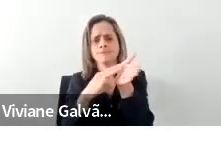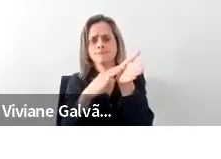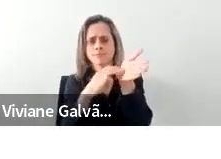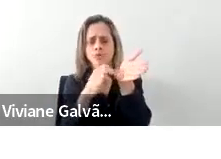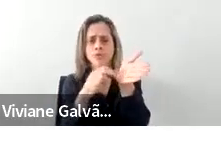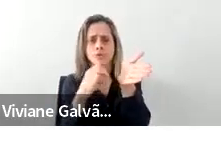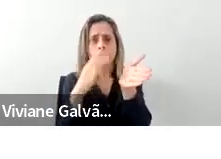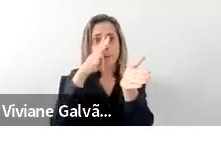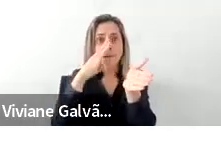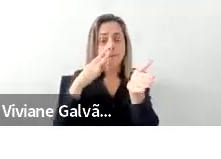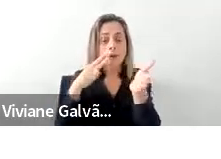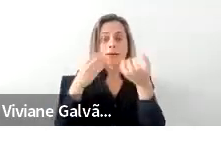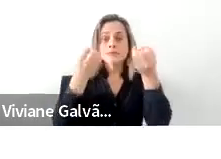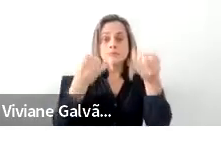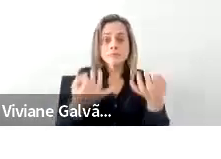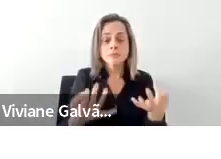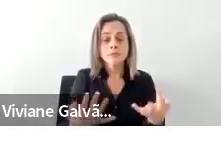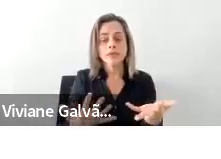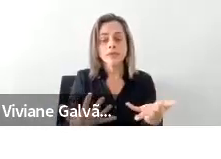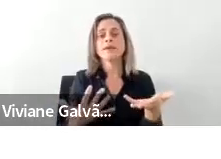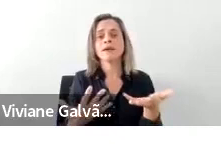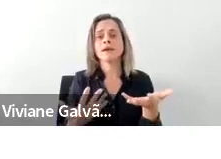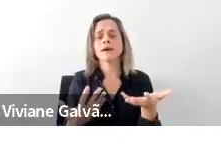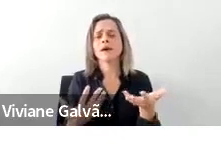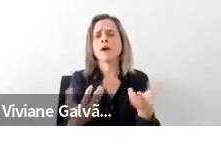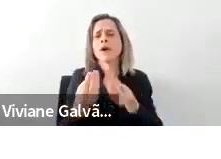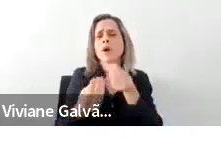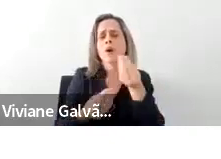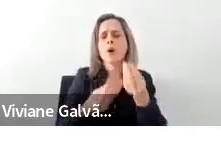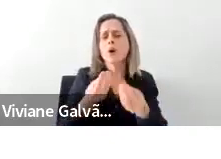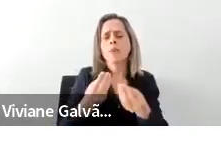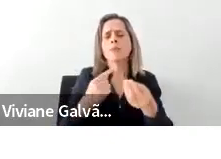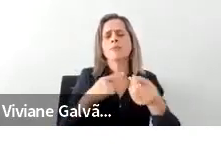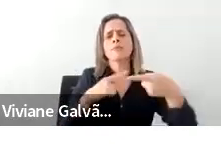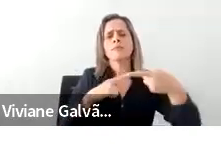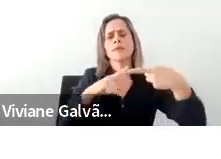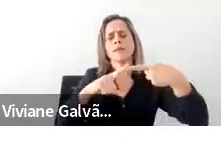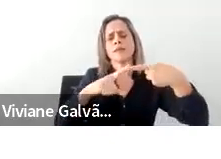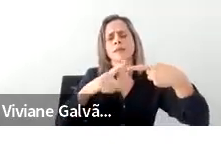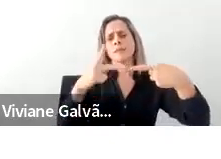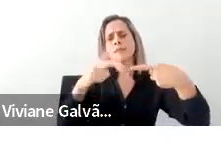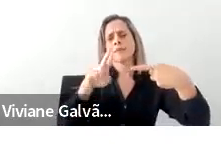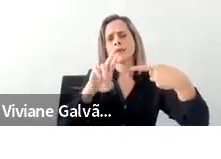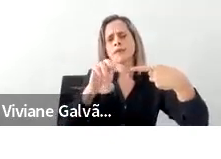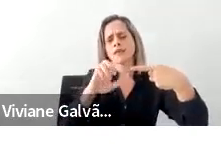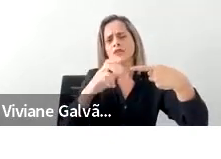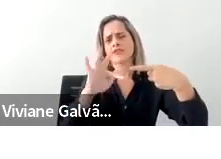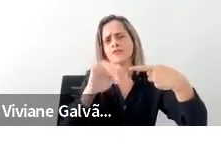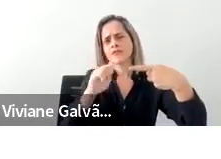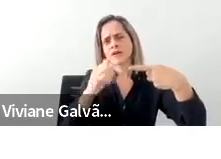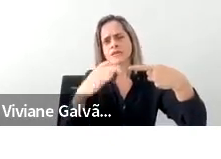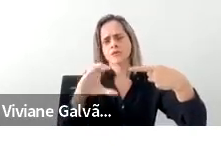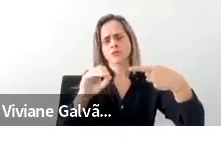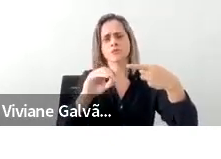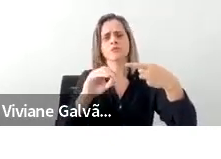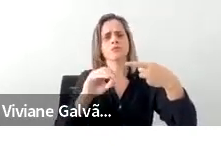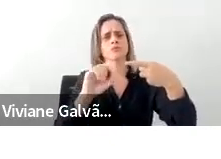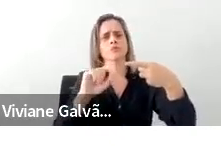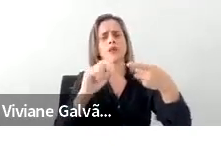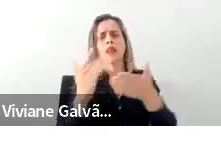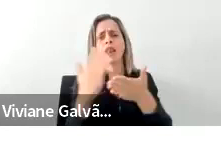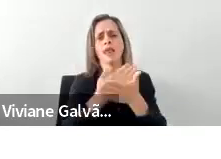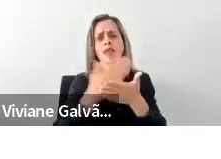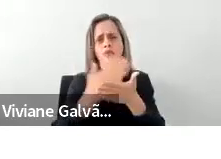In the preface to the first edition of Capital, "The value form," he says, "whose fully developed shape is the money